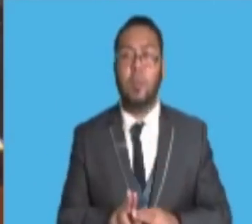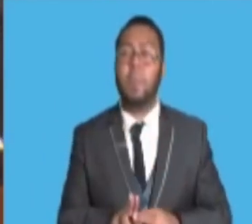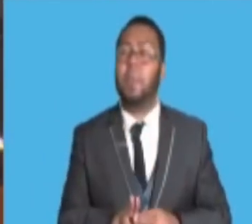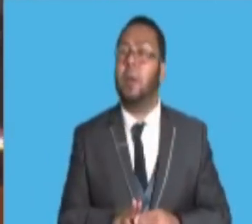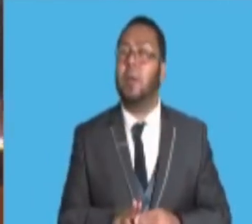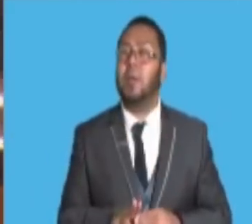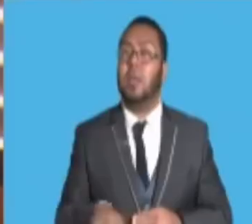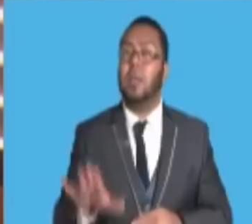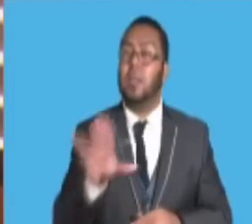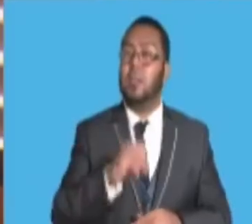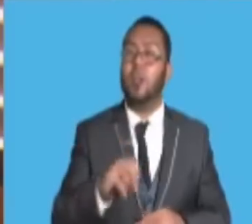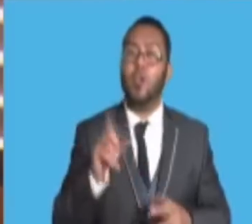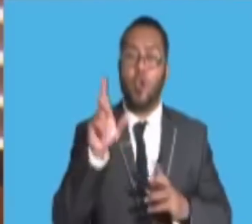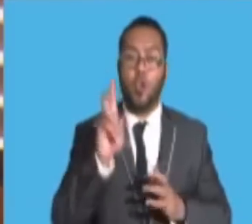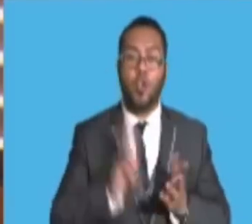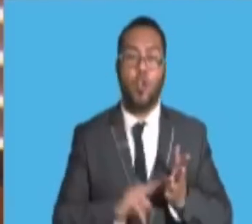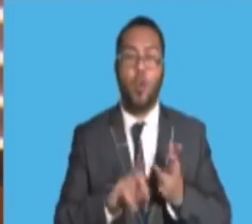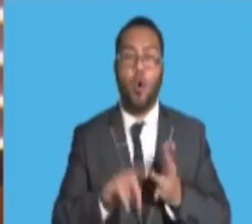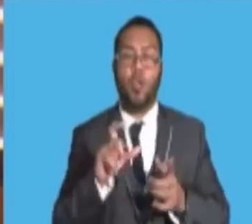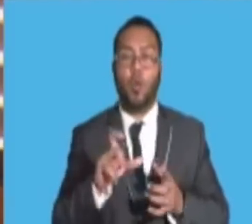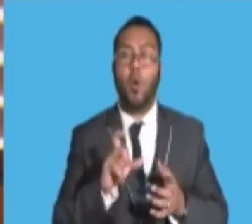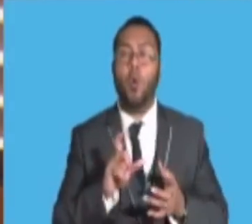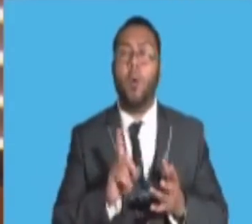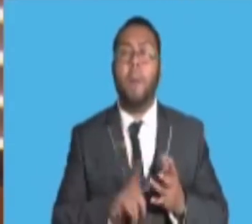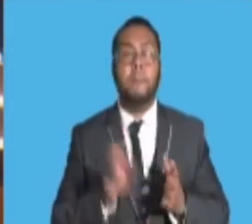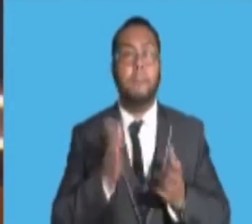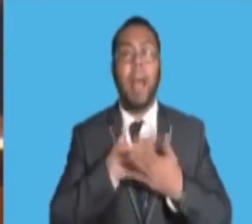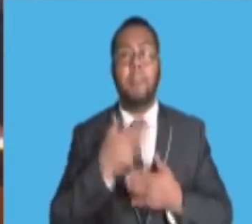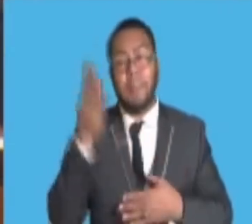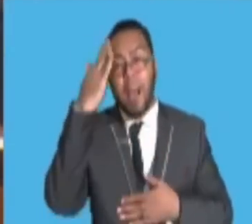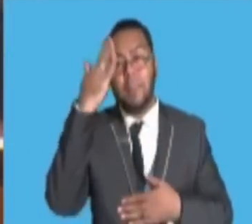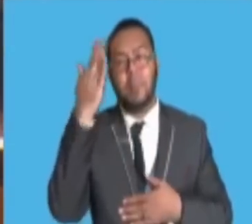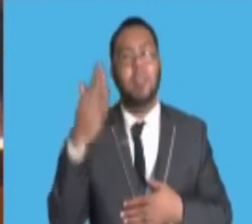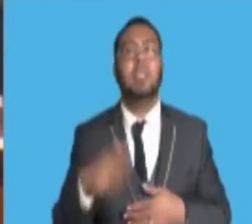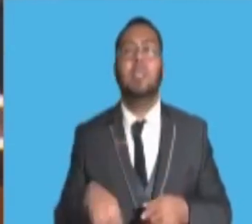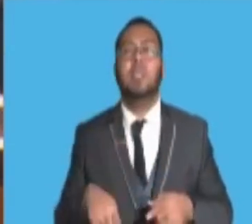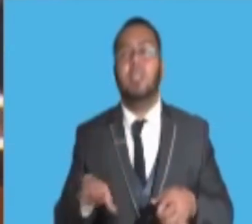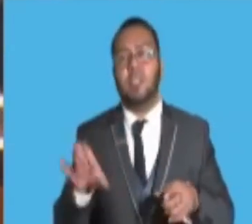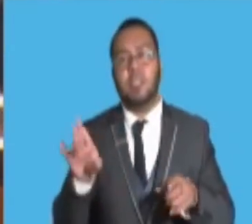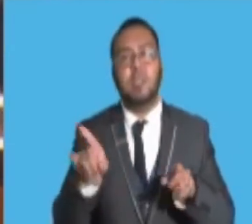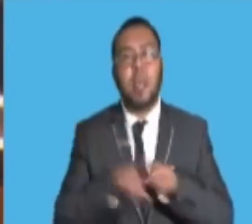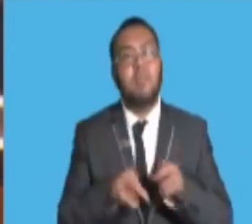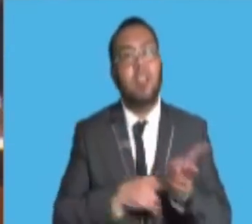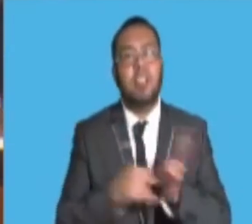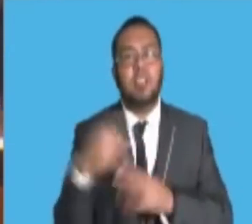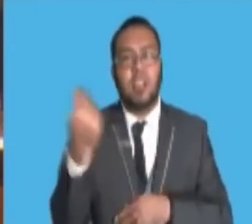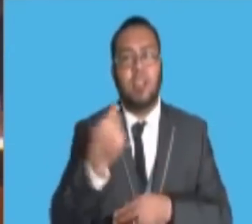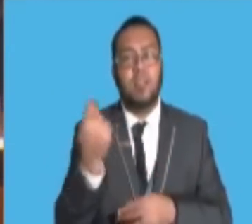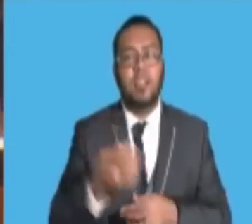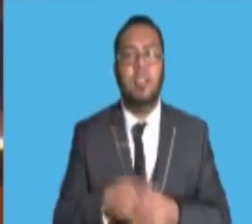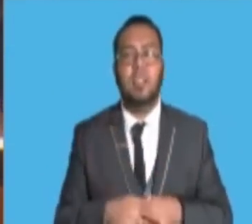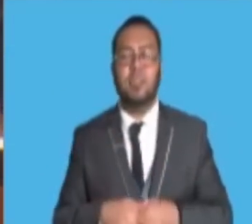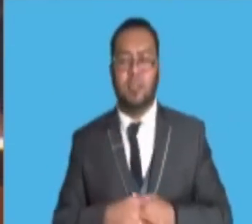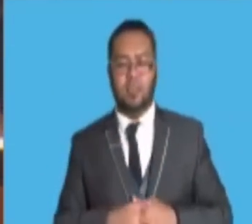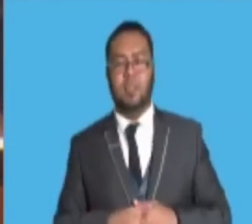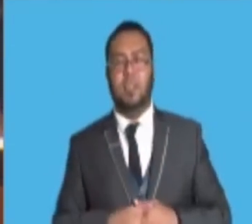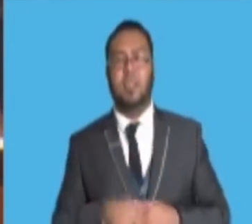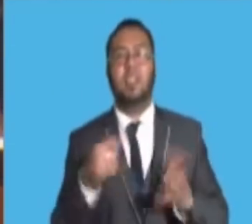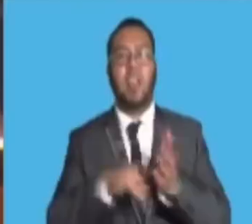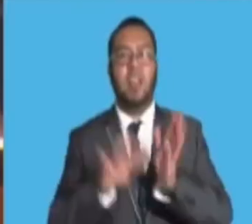Druavesi family in Tadinovo. Her mother is from Saukasa Teleru, and my father is from Moala, a small village in the bay called